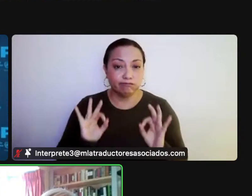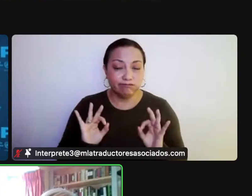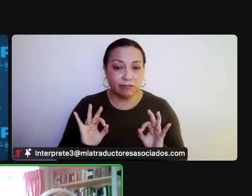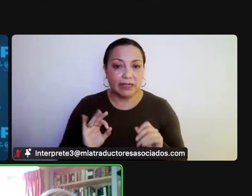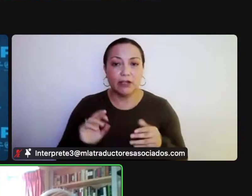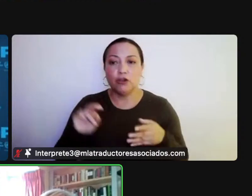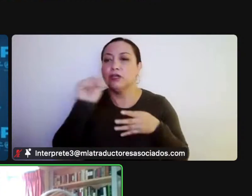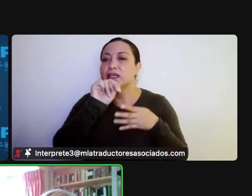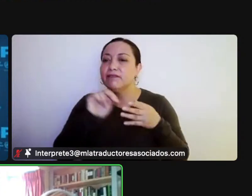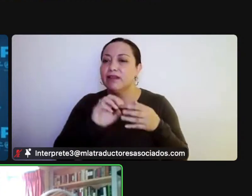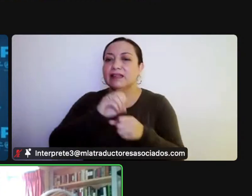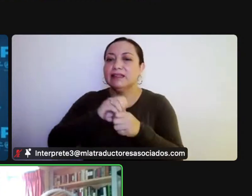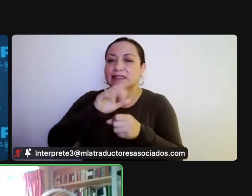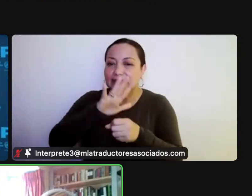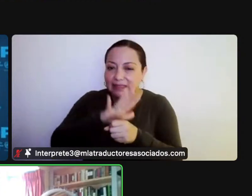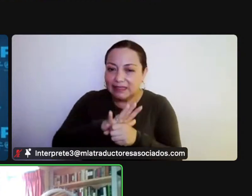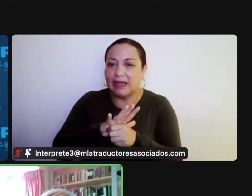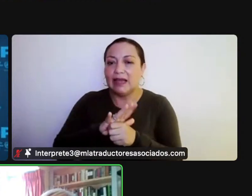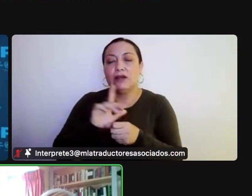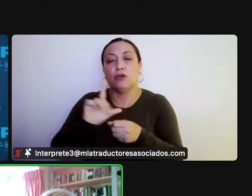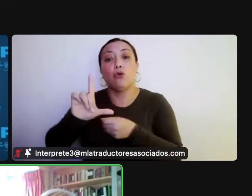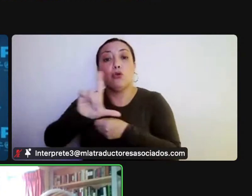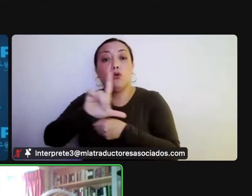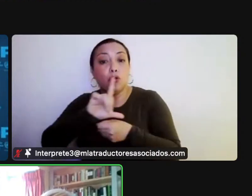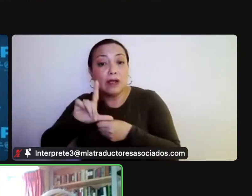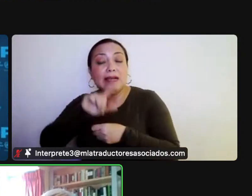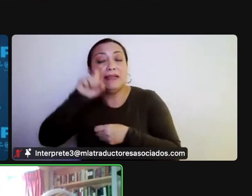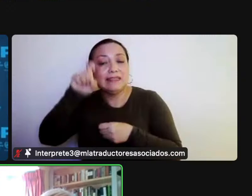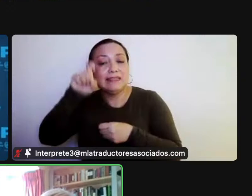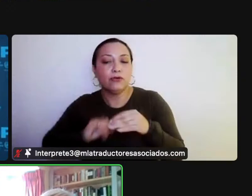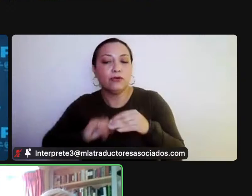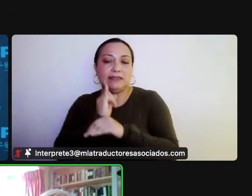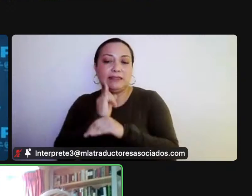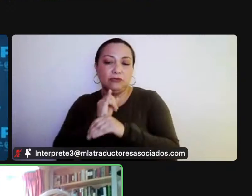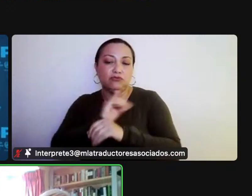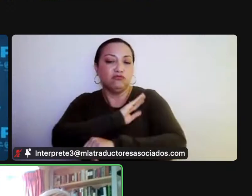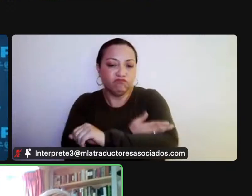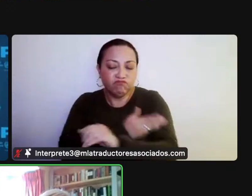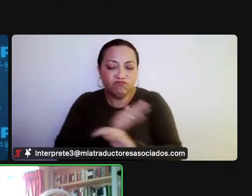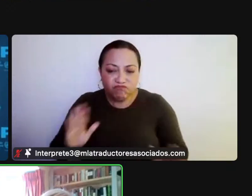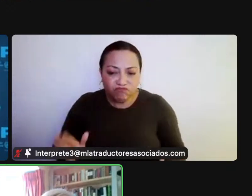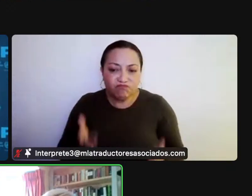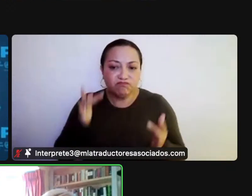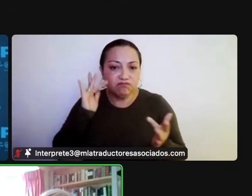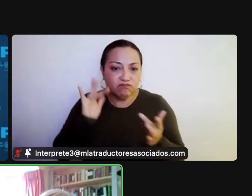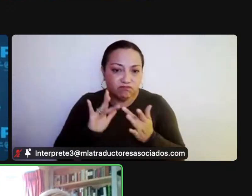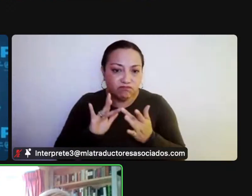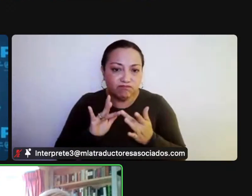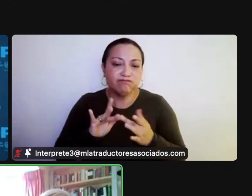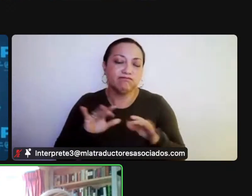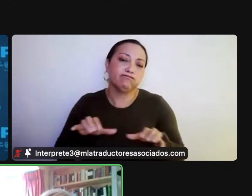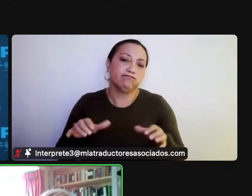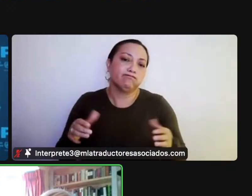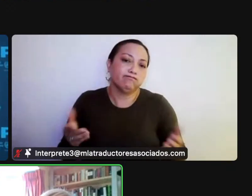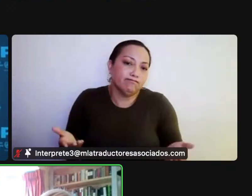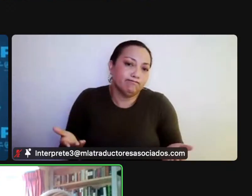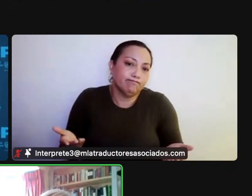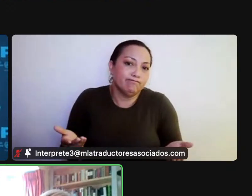district levels or local levels have to be institutionally